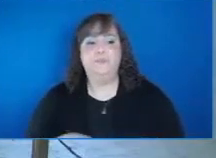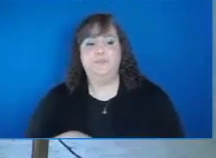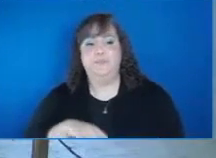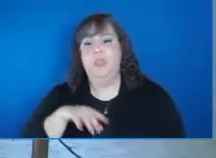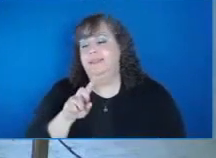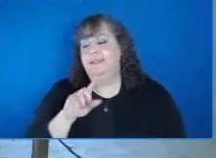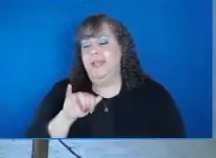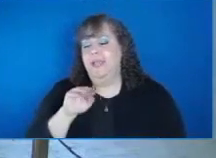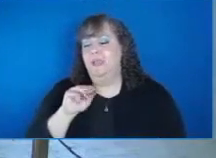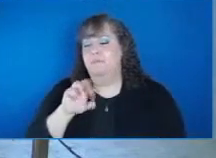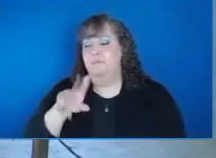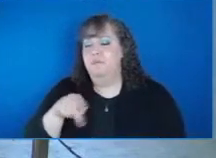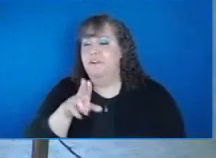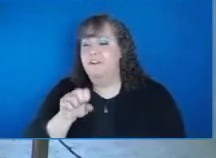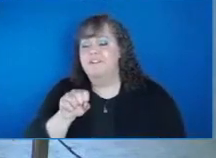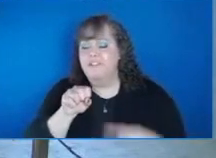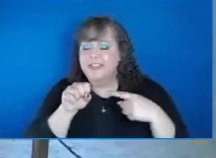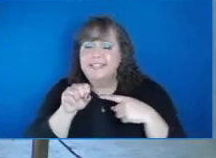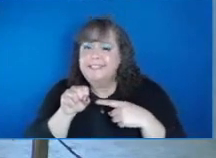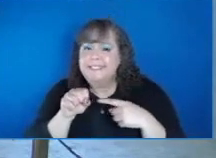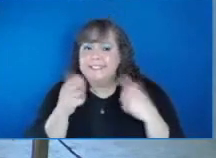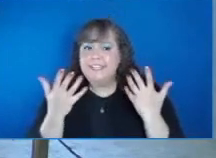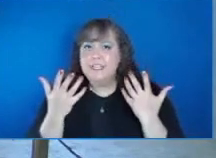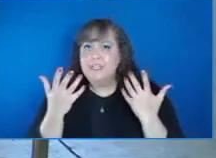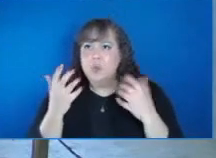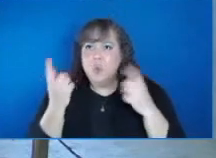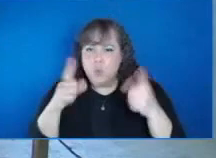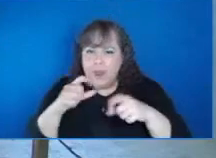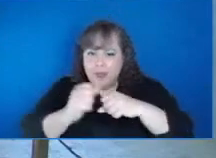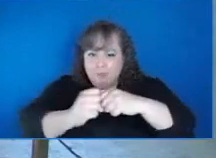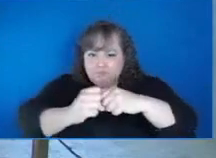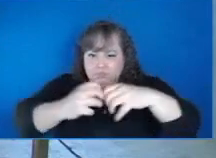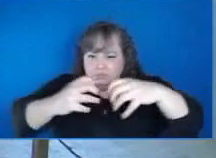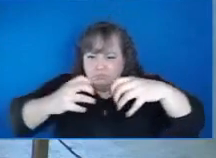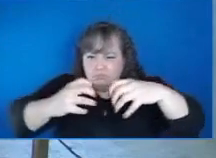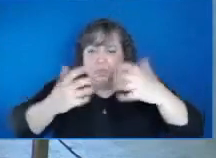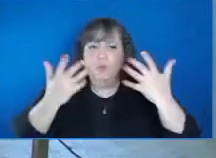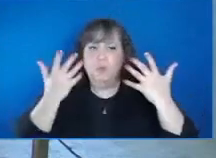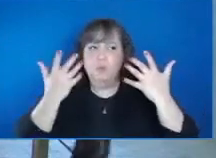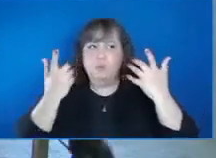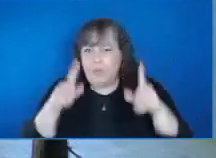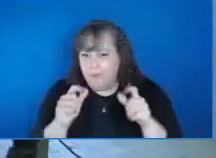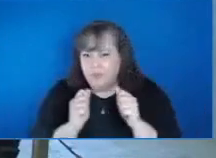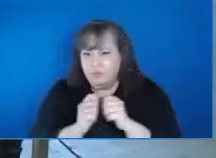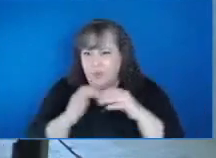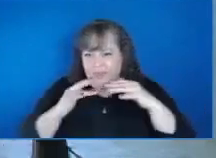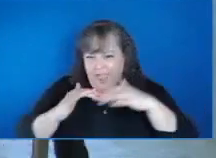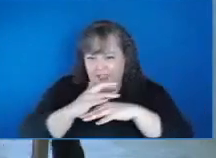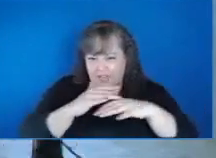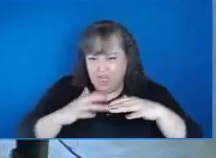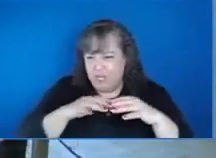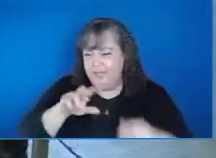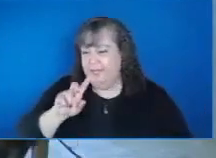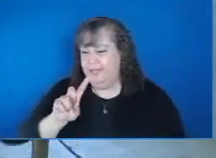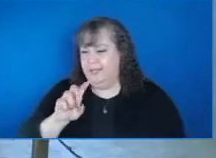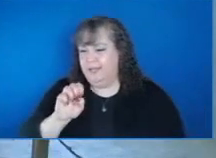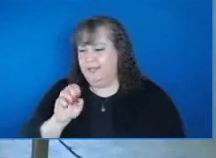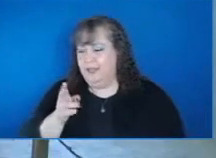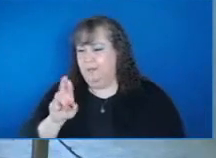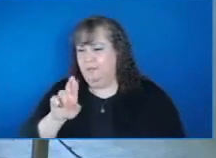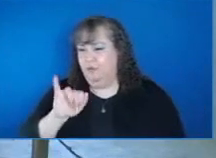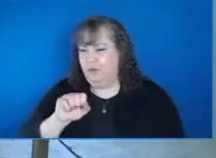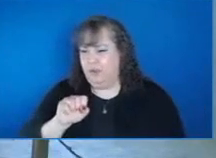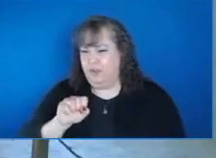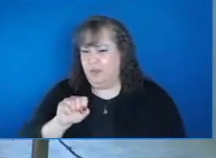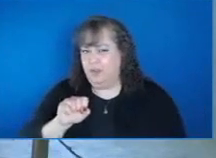going to happen to the debris from the asteroid? Well, the debris is actually, we think, going to be an important part of the